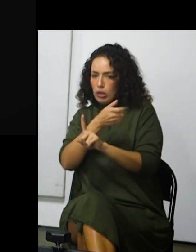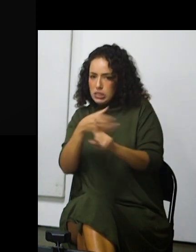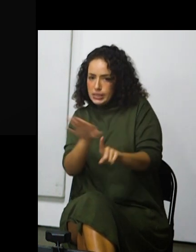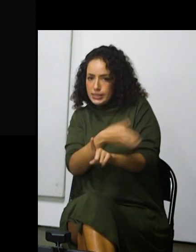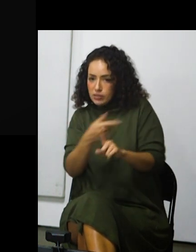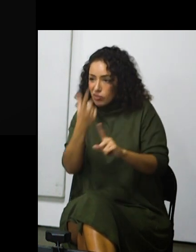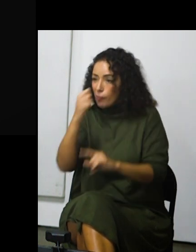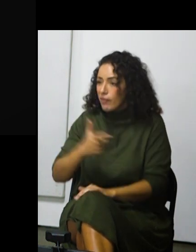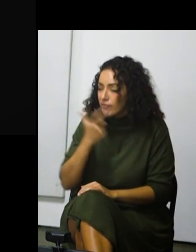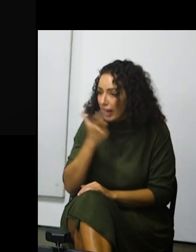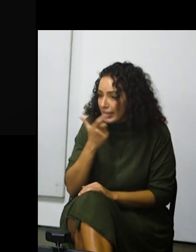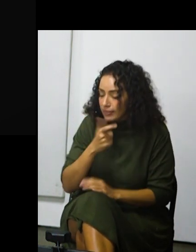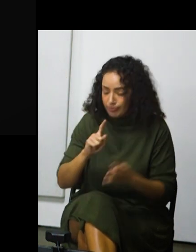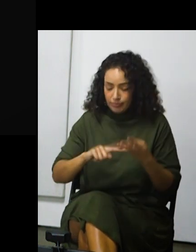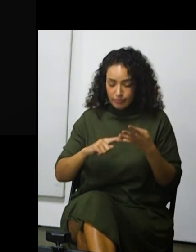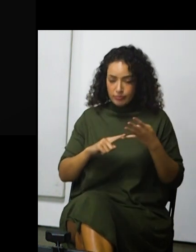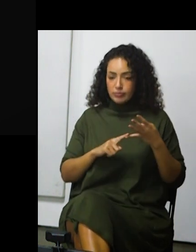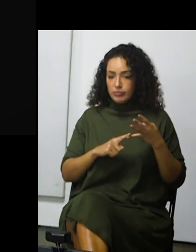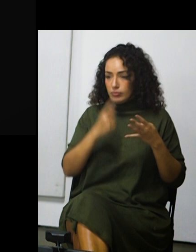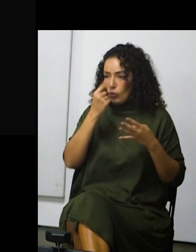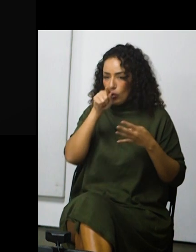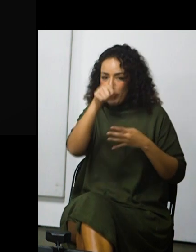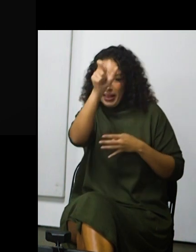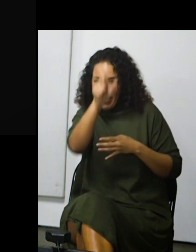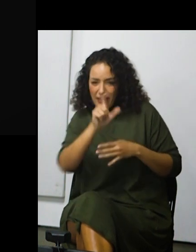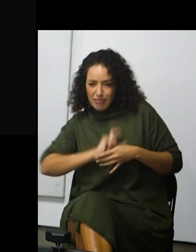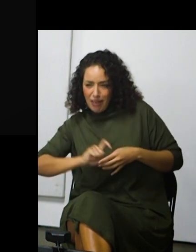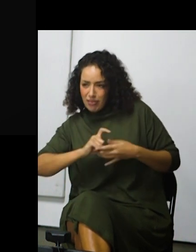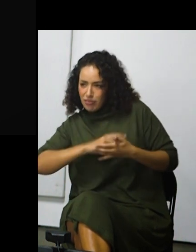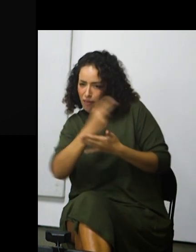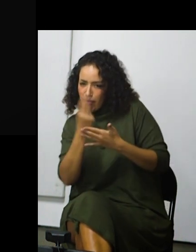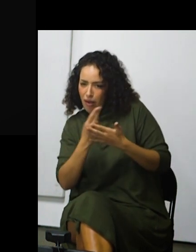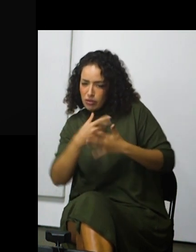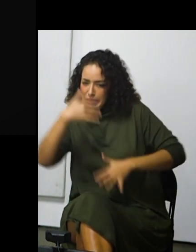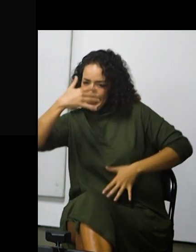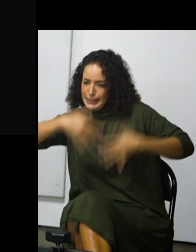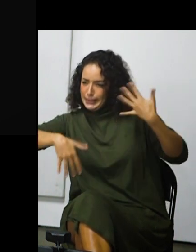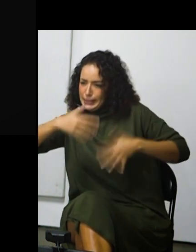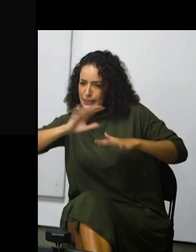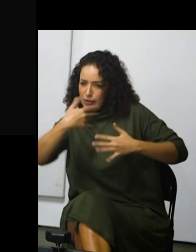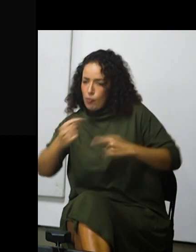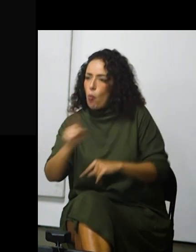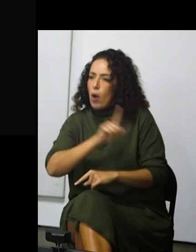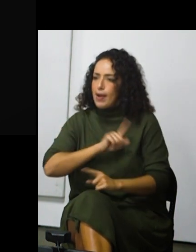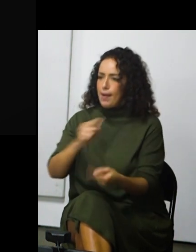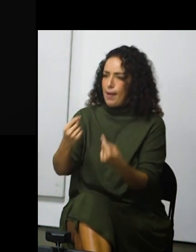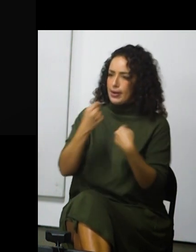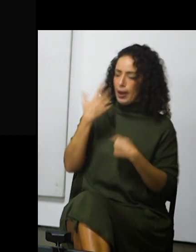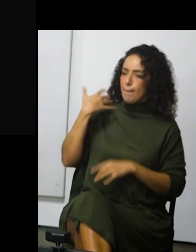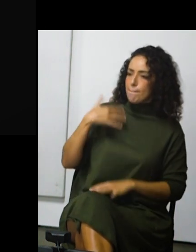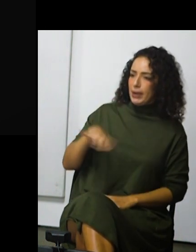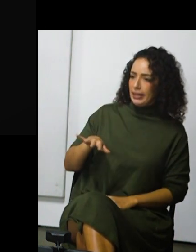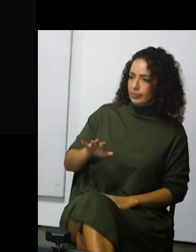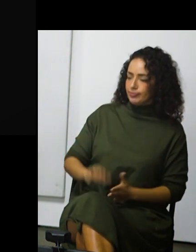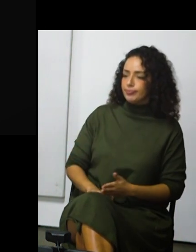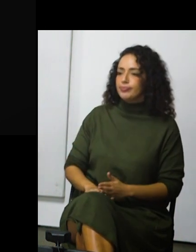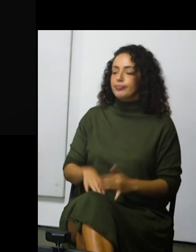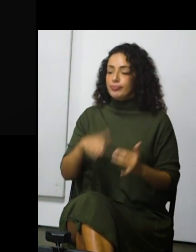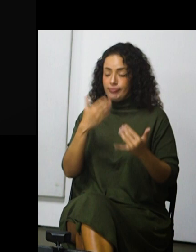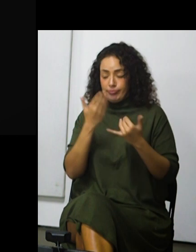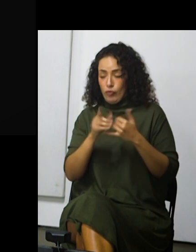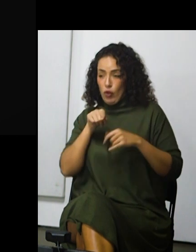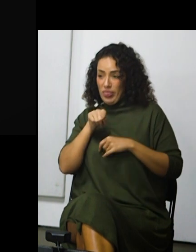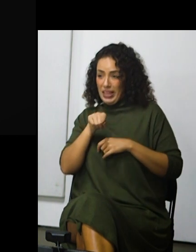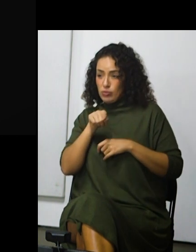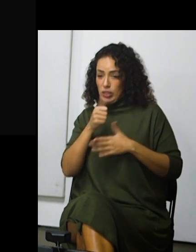comic relief, or because they had an injury intentionally inflicted upon them. In this last case, the impairments have usually been